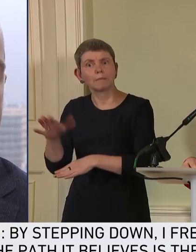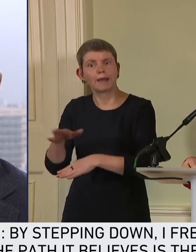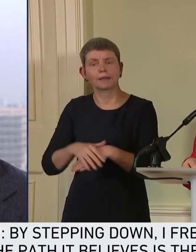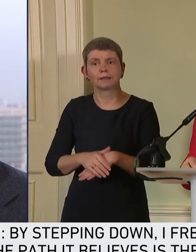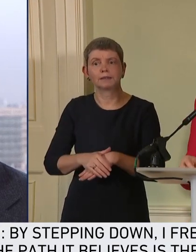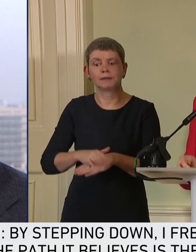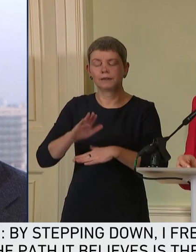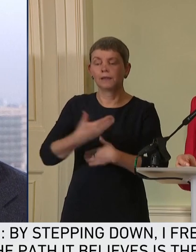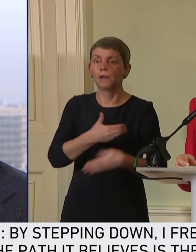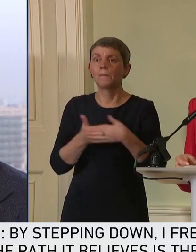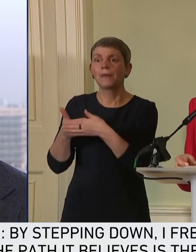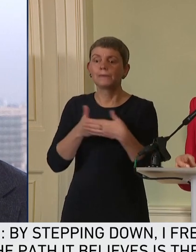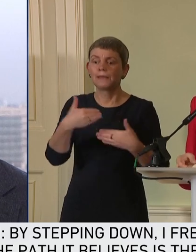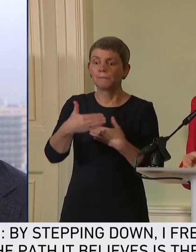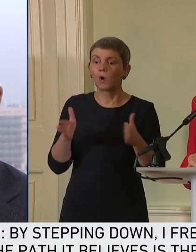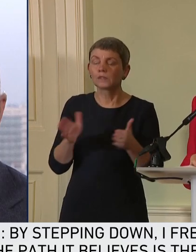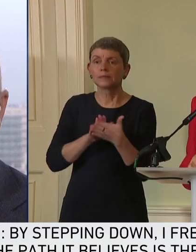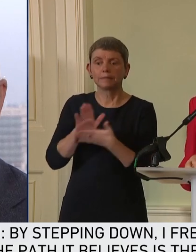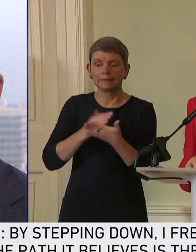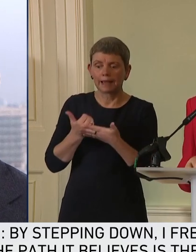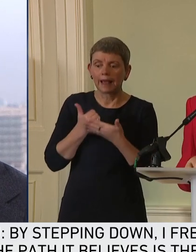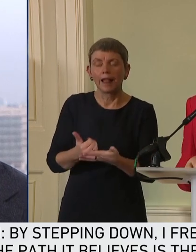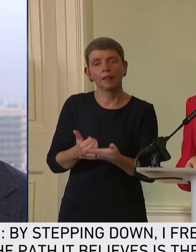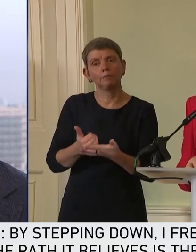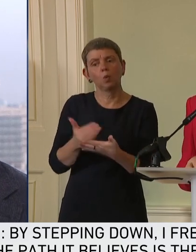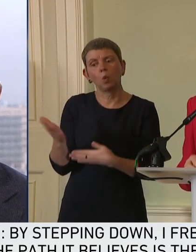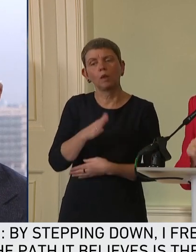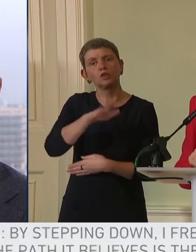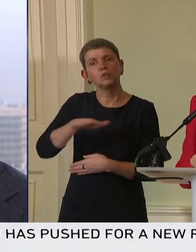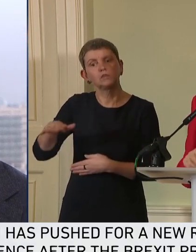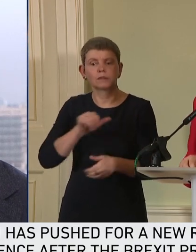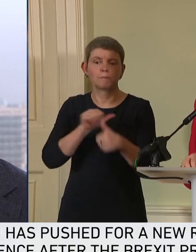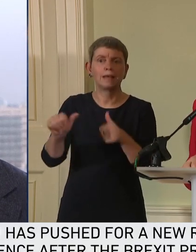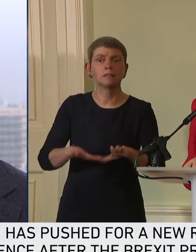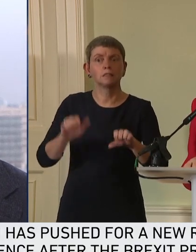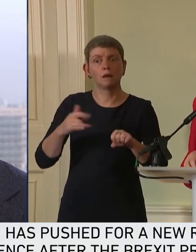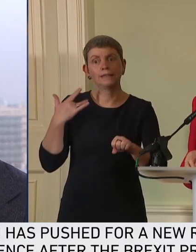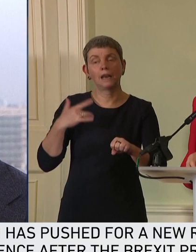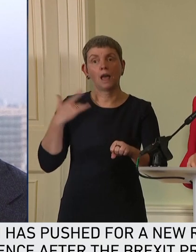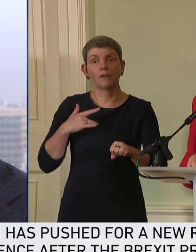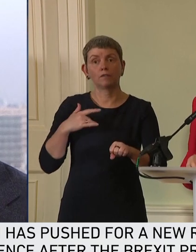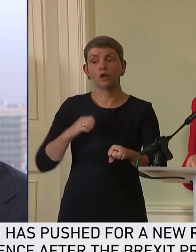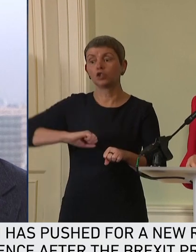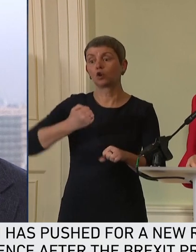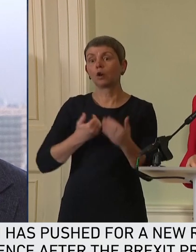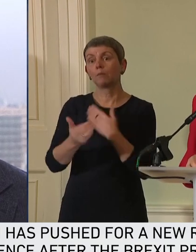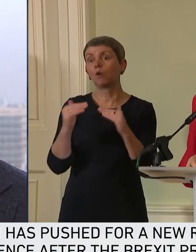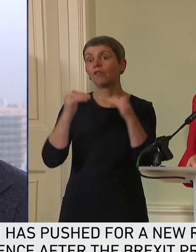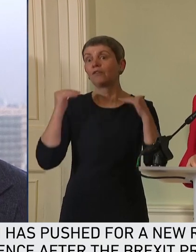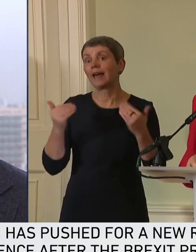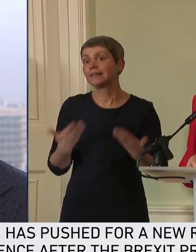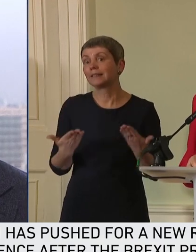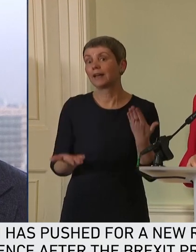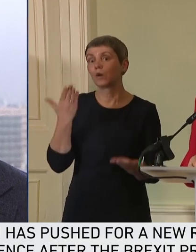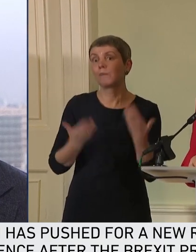Now, as for the timeline of that, there will, of course, be a process, which is going to start now, to